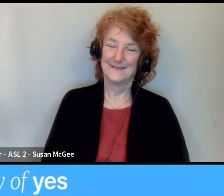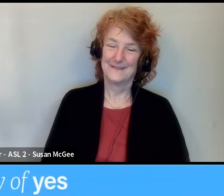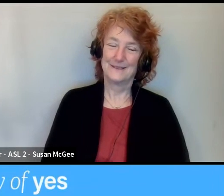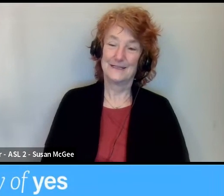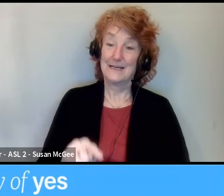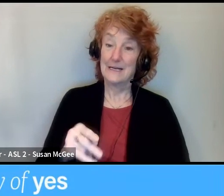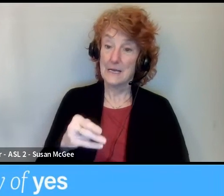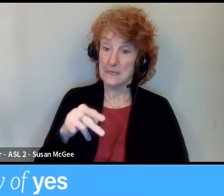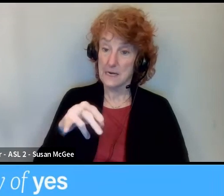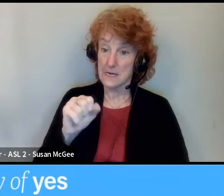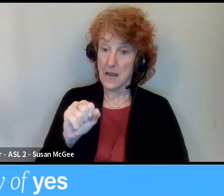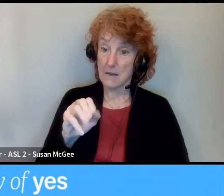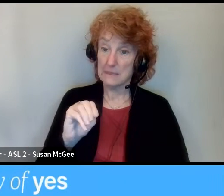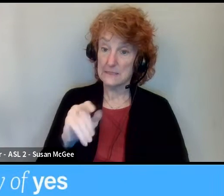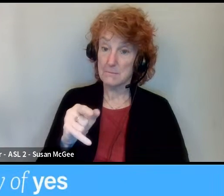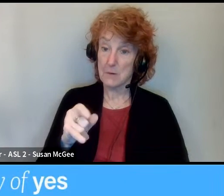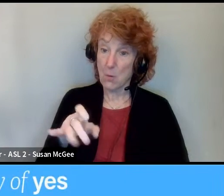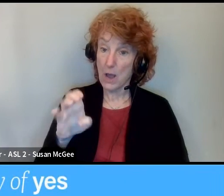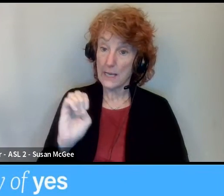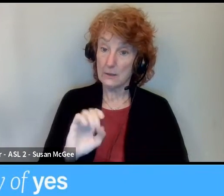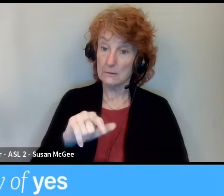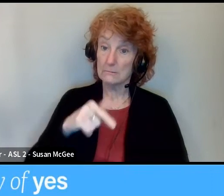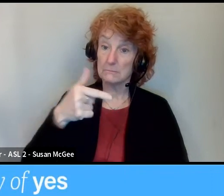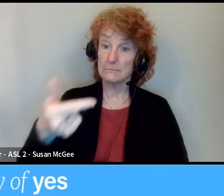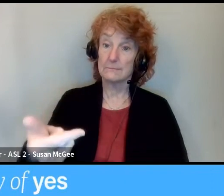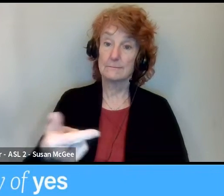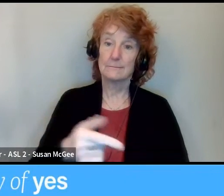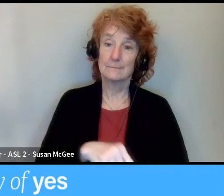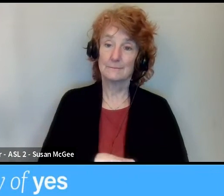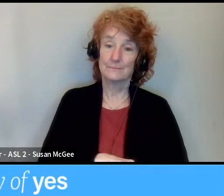Thomas McGuire, you're up.